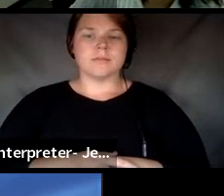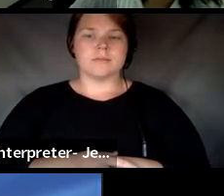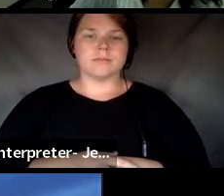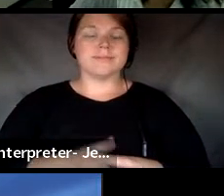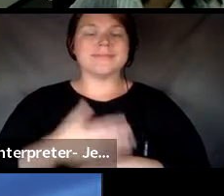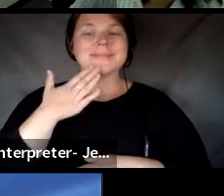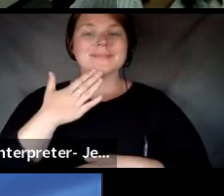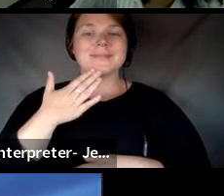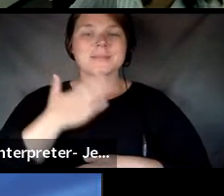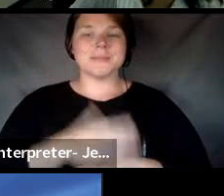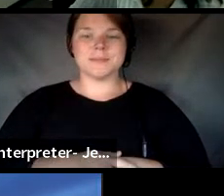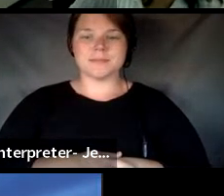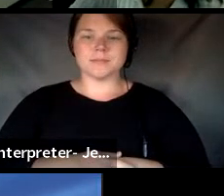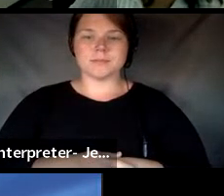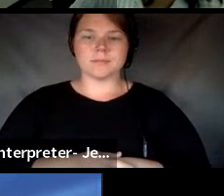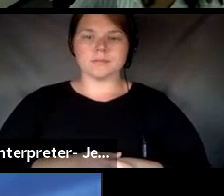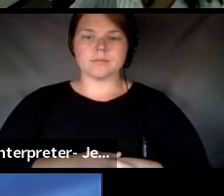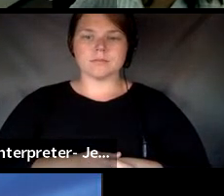Thank you.